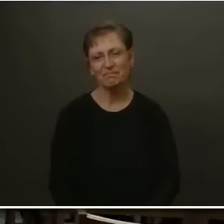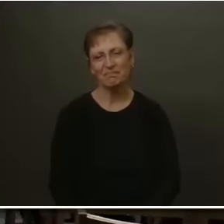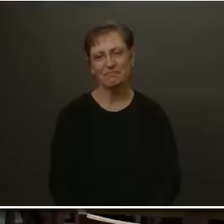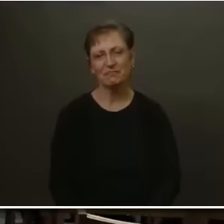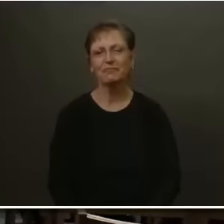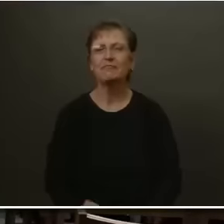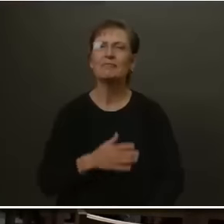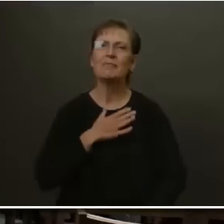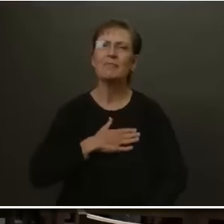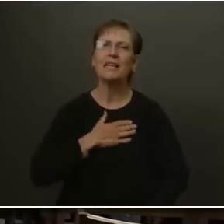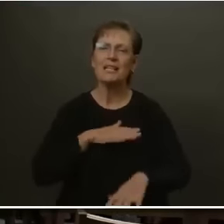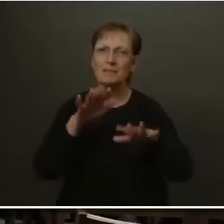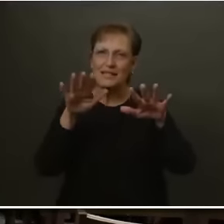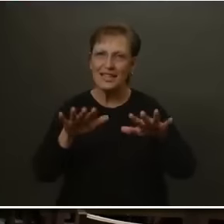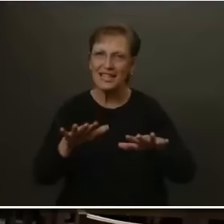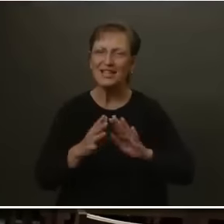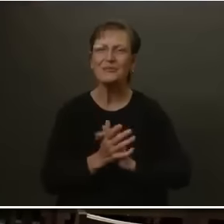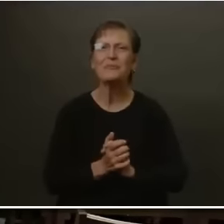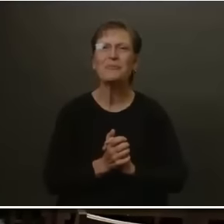Please be seated.